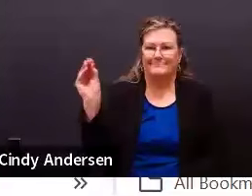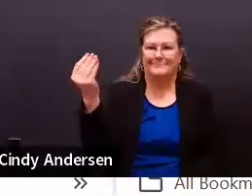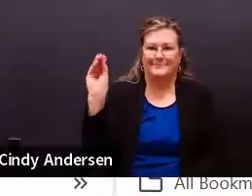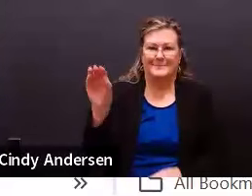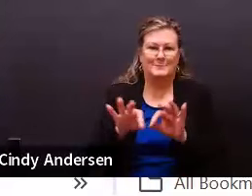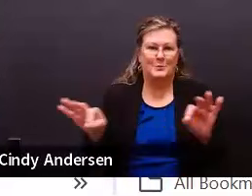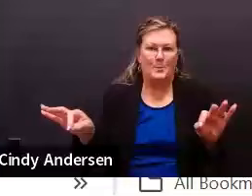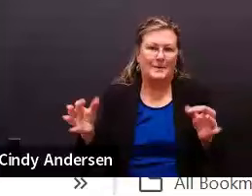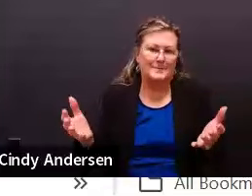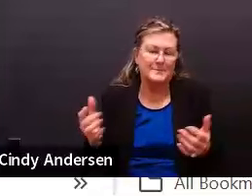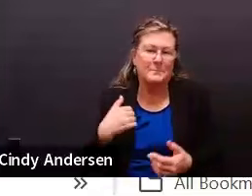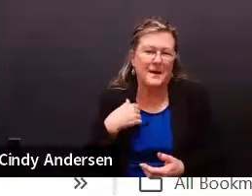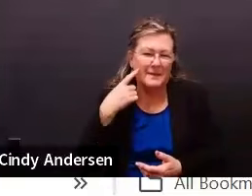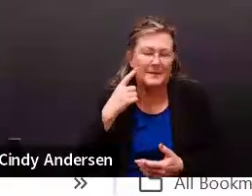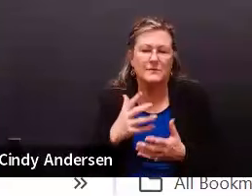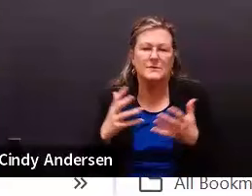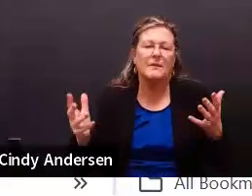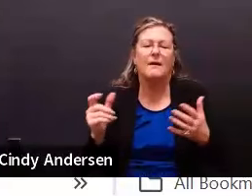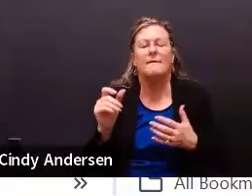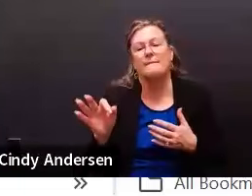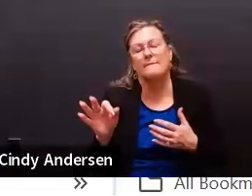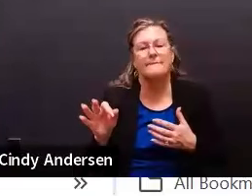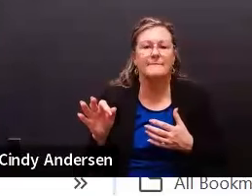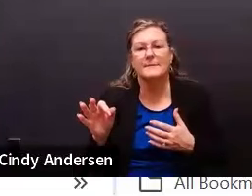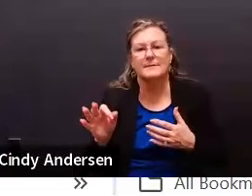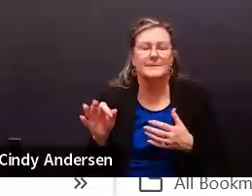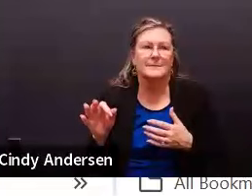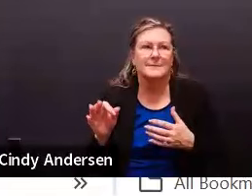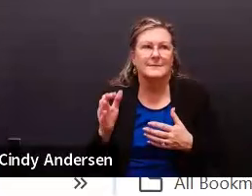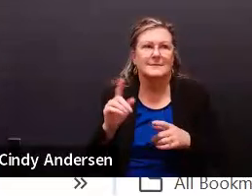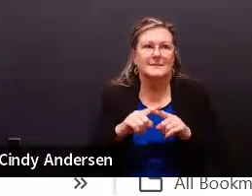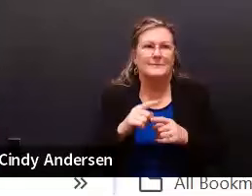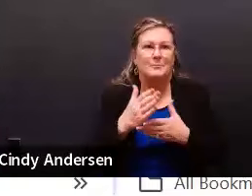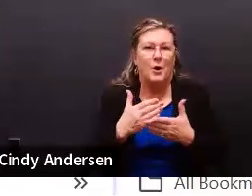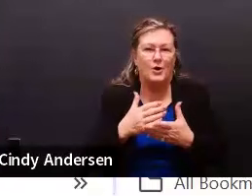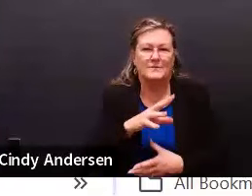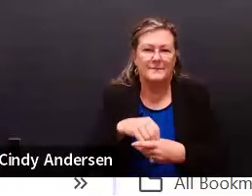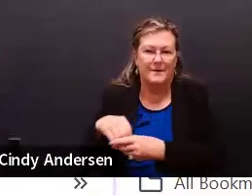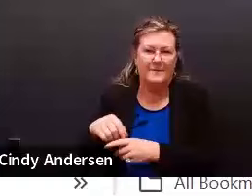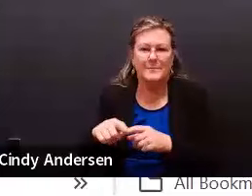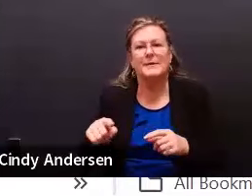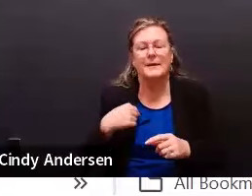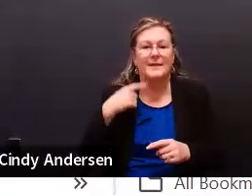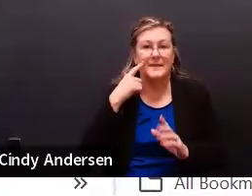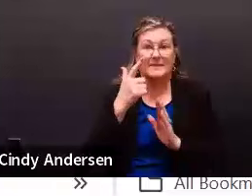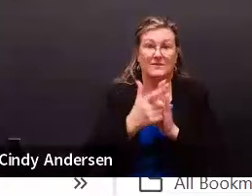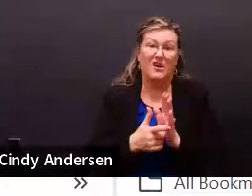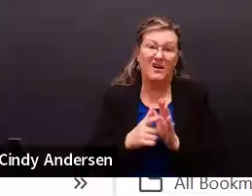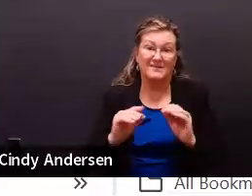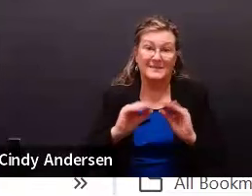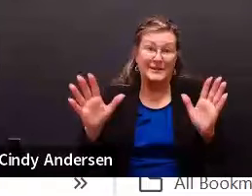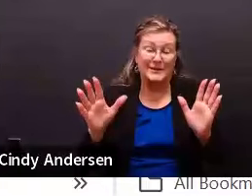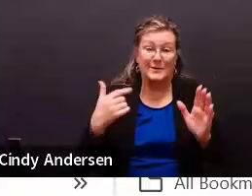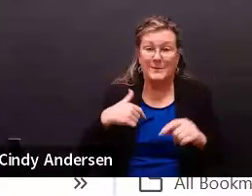has when they leave. So I think there's a lot of kind of moving parts here, right? But I think the law just makes it clear that we